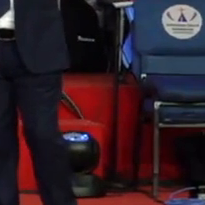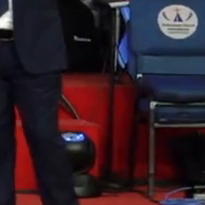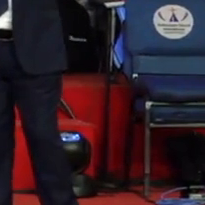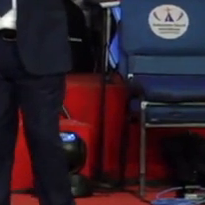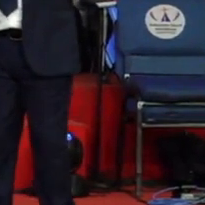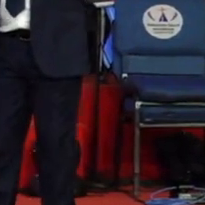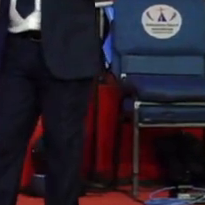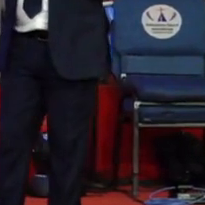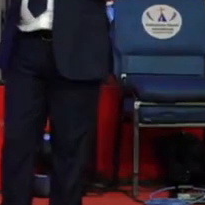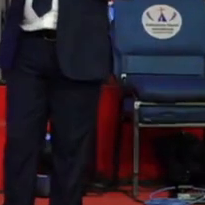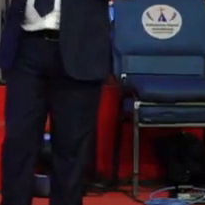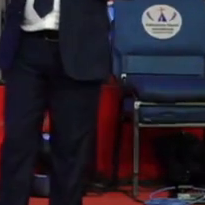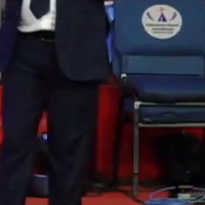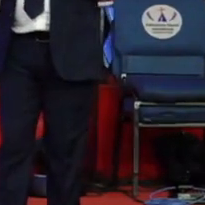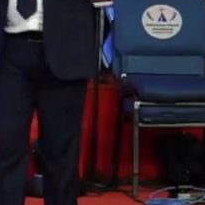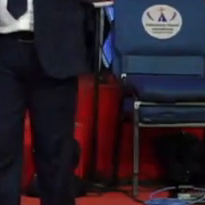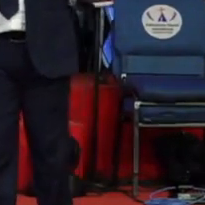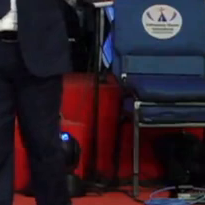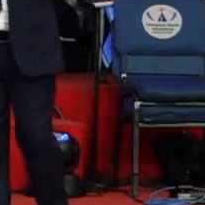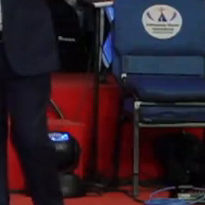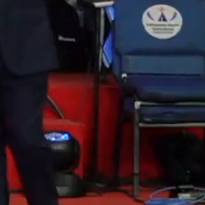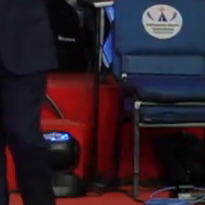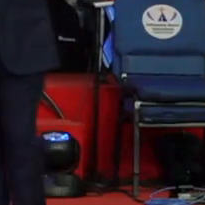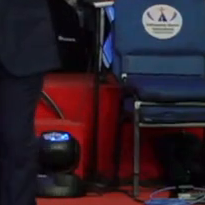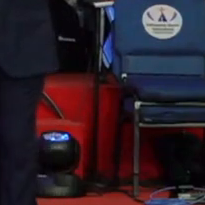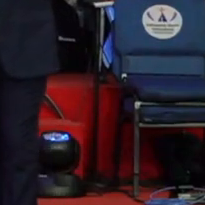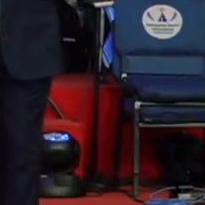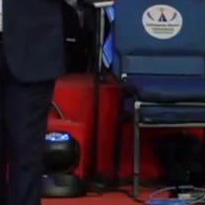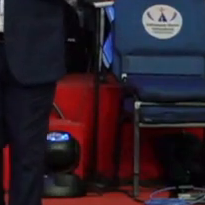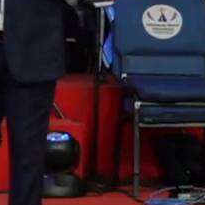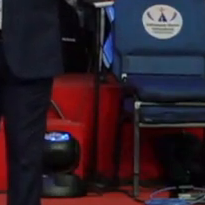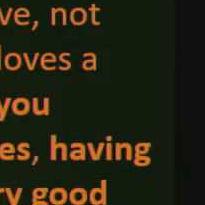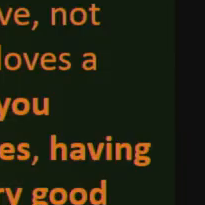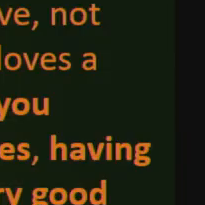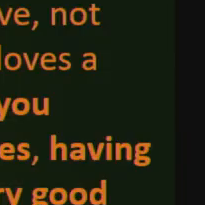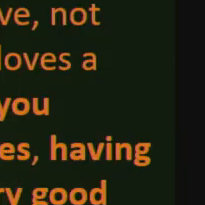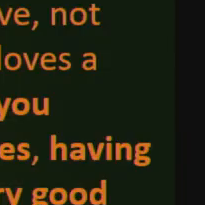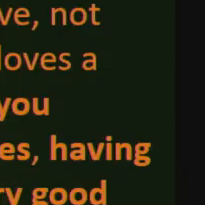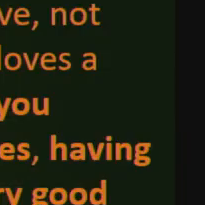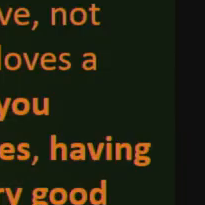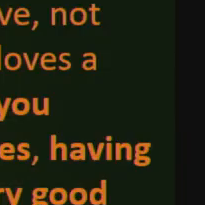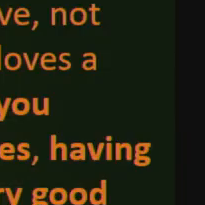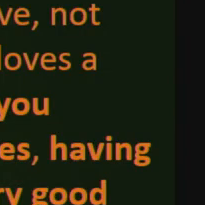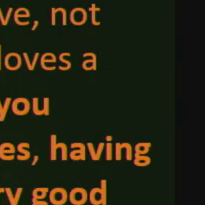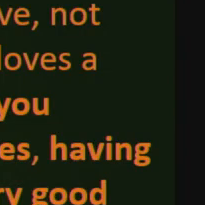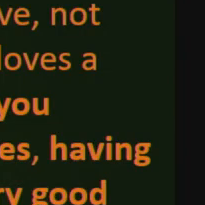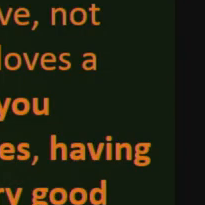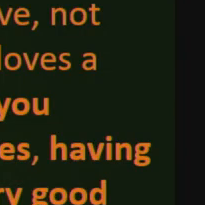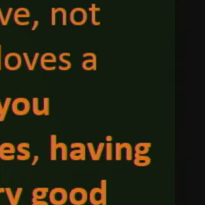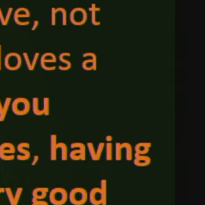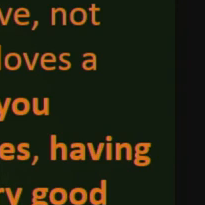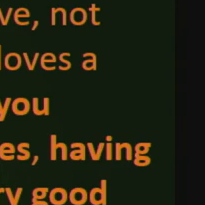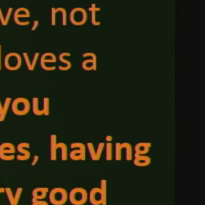kwa wingi. The scripture teaches us in 2 Corinthians 9, 6 through 9. Wakorintho wa kwanza 9, 6 hadi